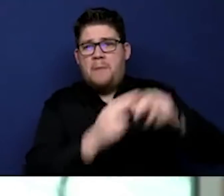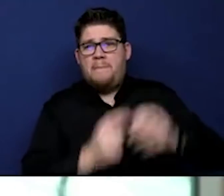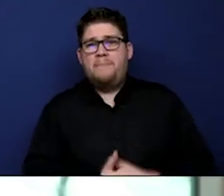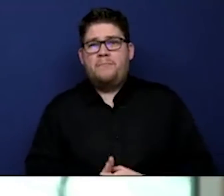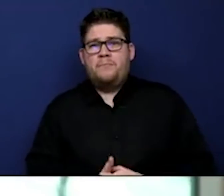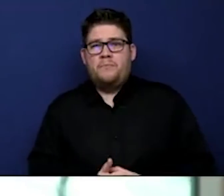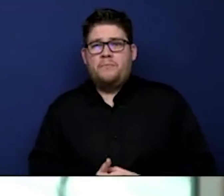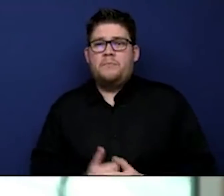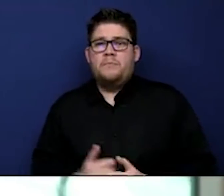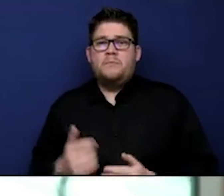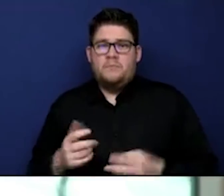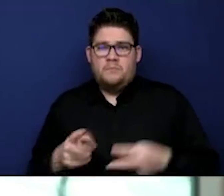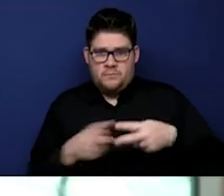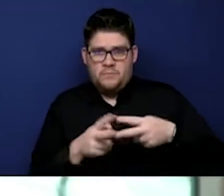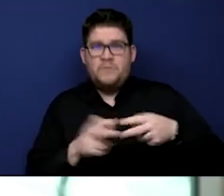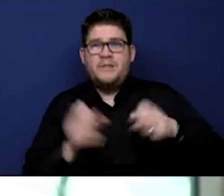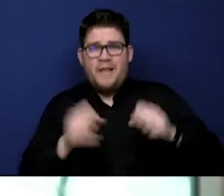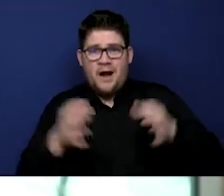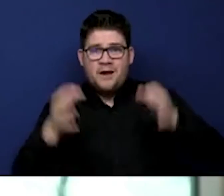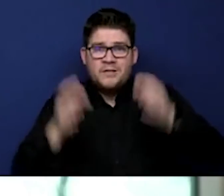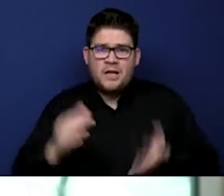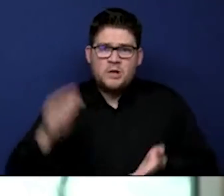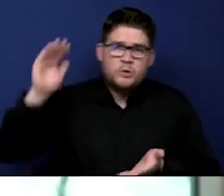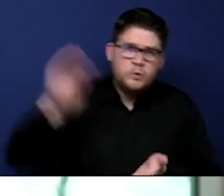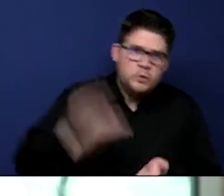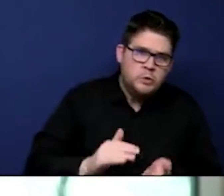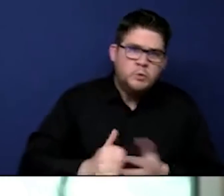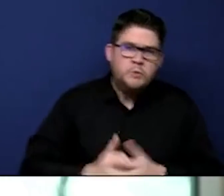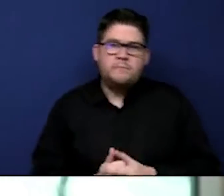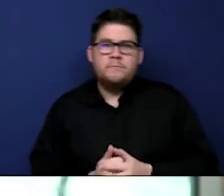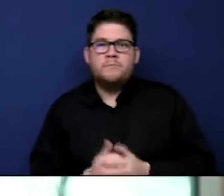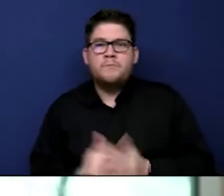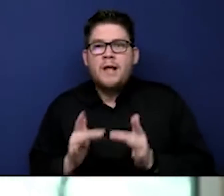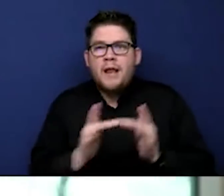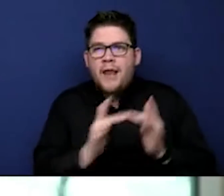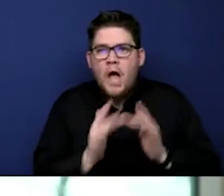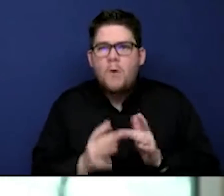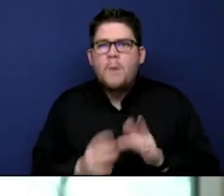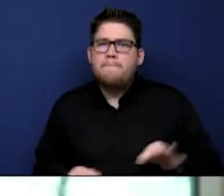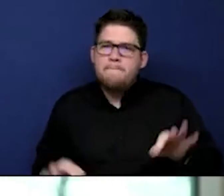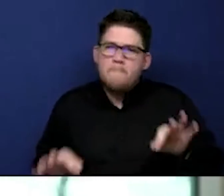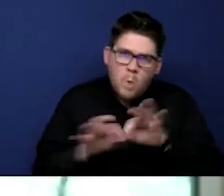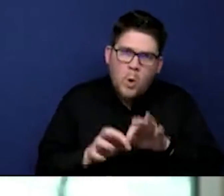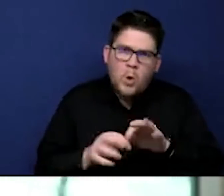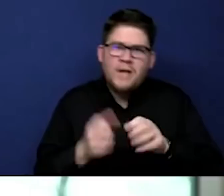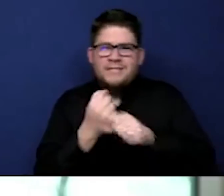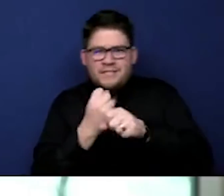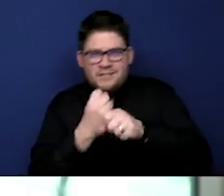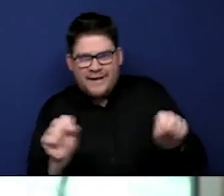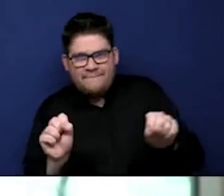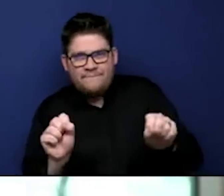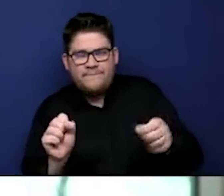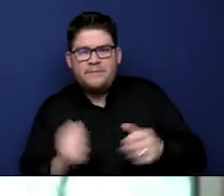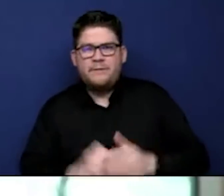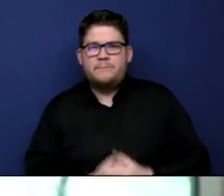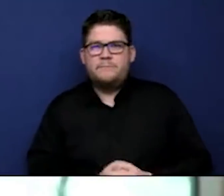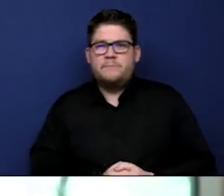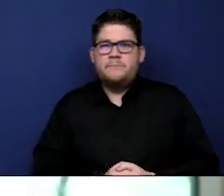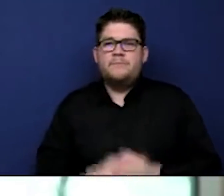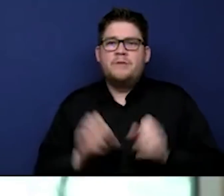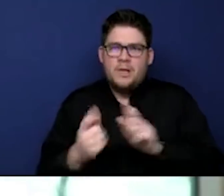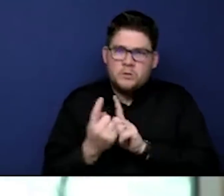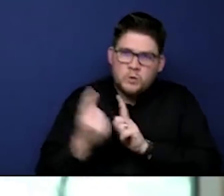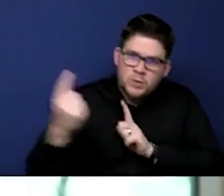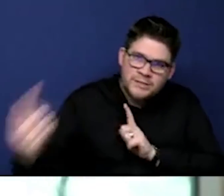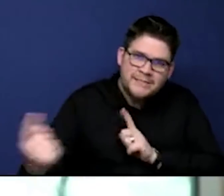that. All of our connections need to be safe connections. We need to have those interactions at a distance,